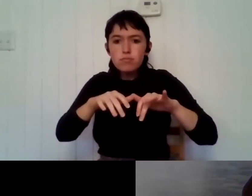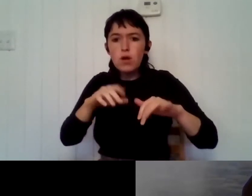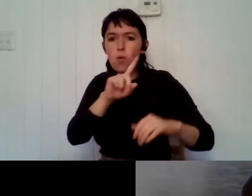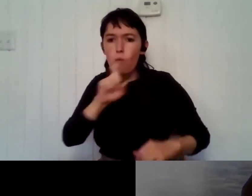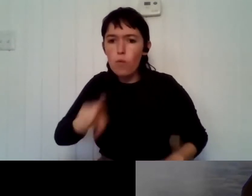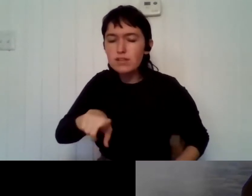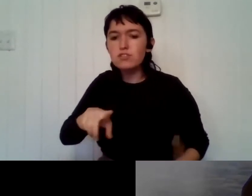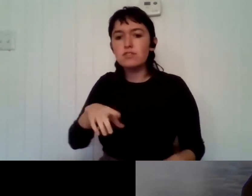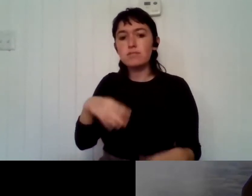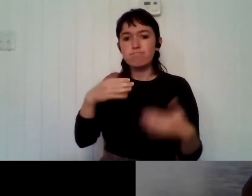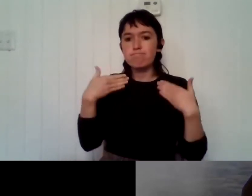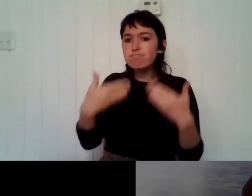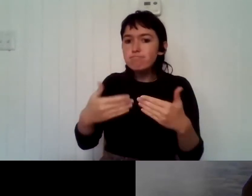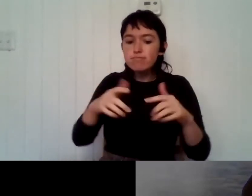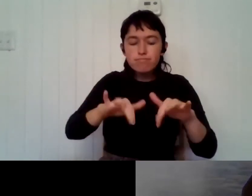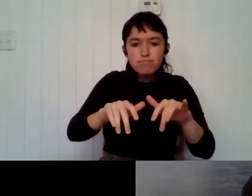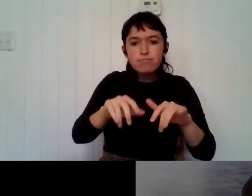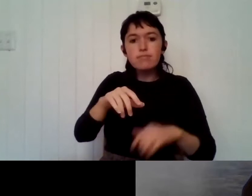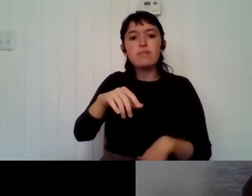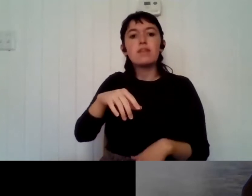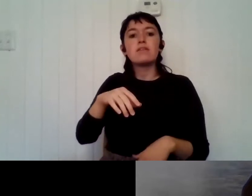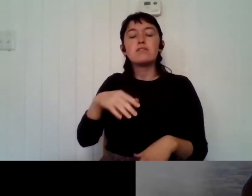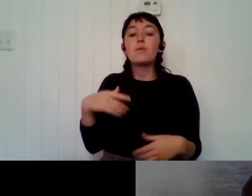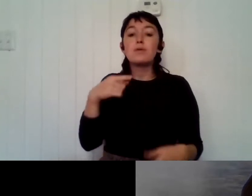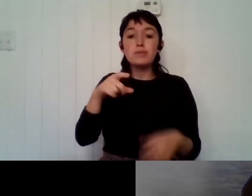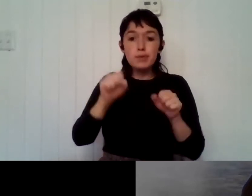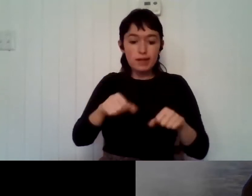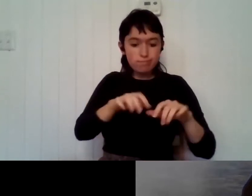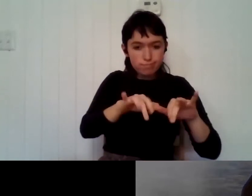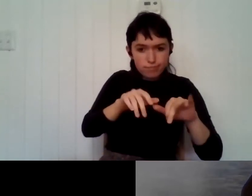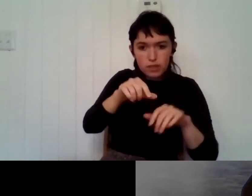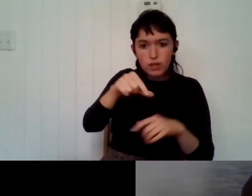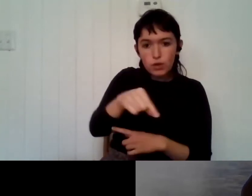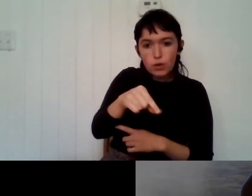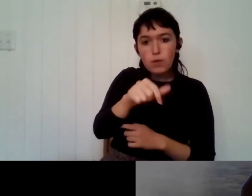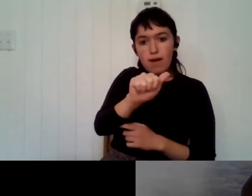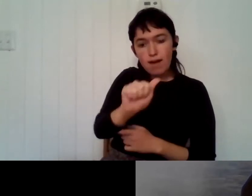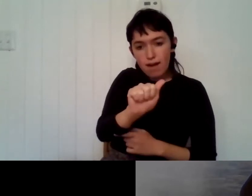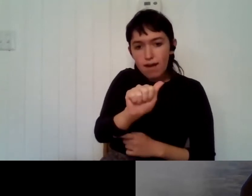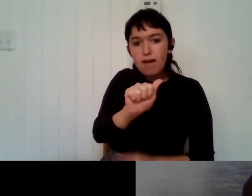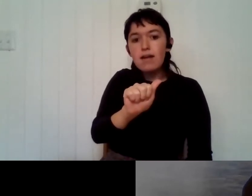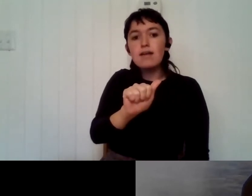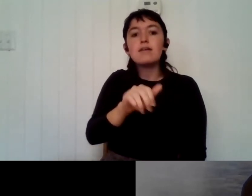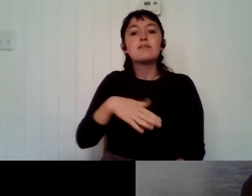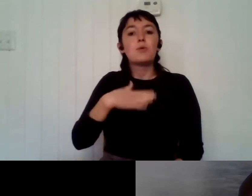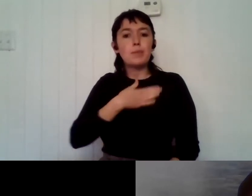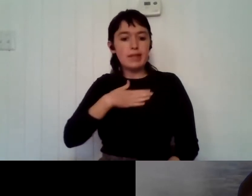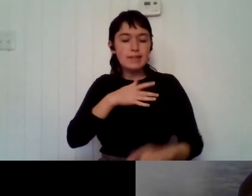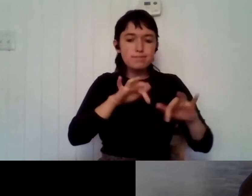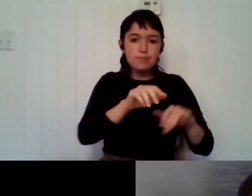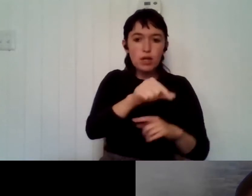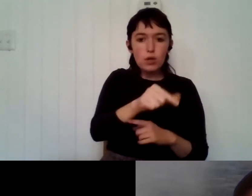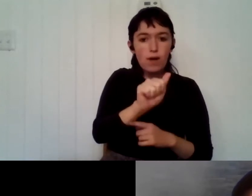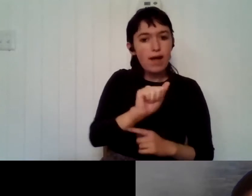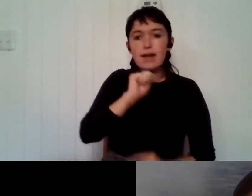now's your chance to ask those questions. So you can submit them to the Q&A. Please put them in the Q&A and not the chat.